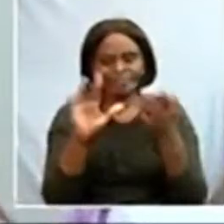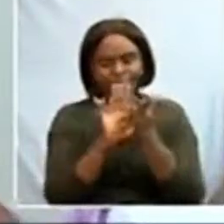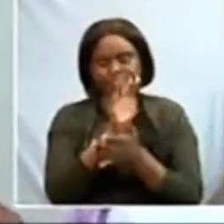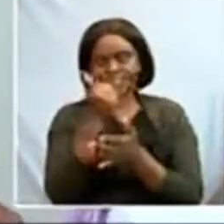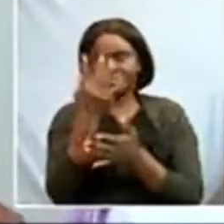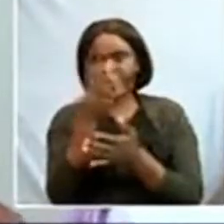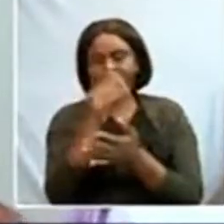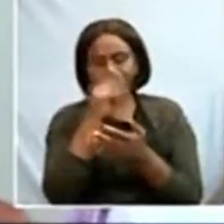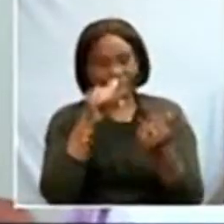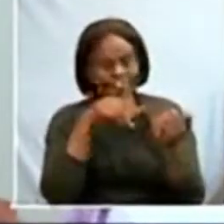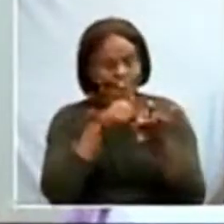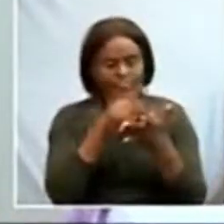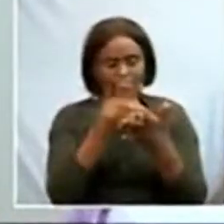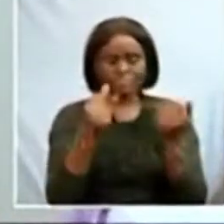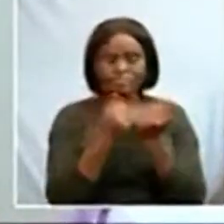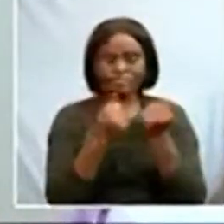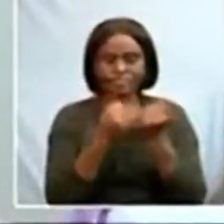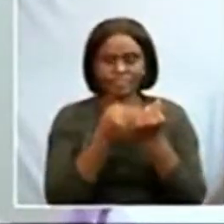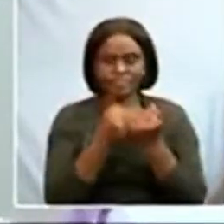14, unsupported payments.